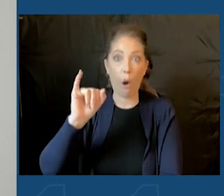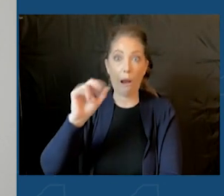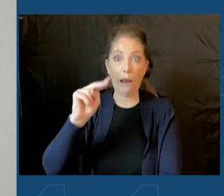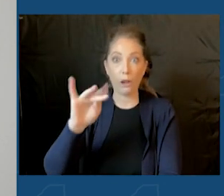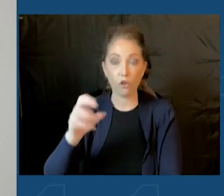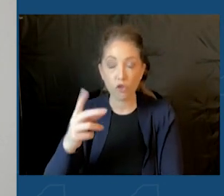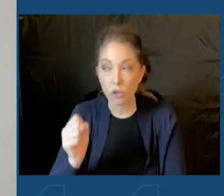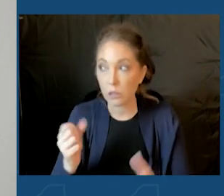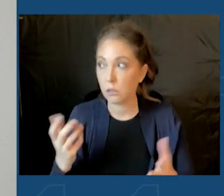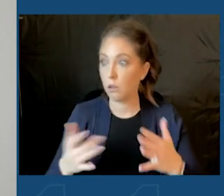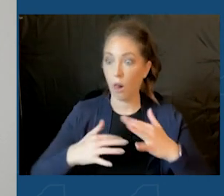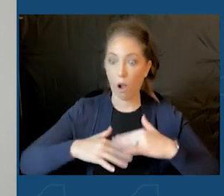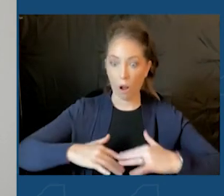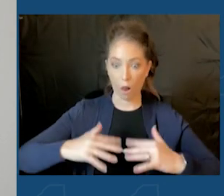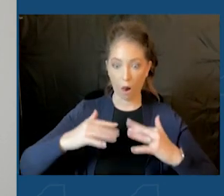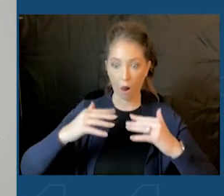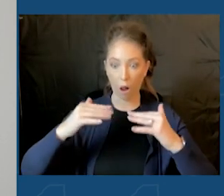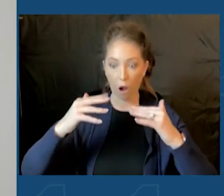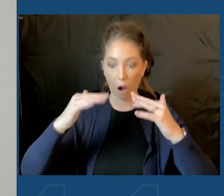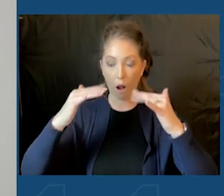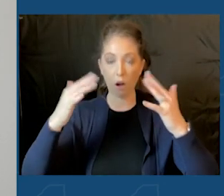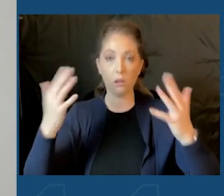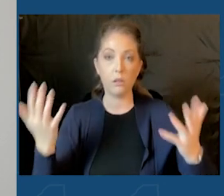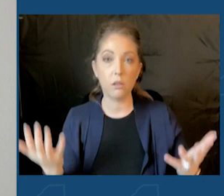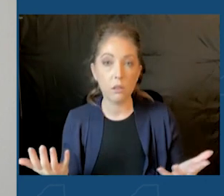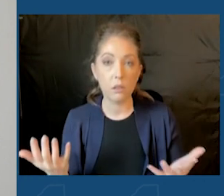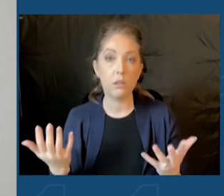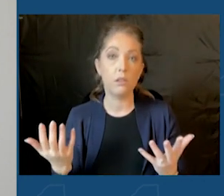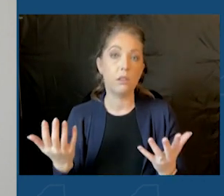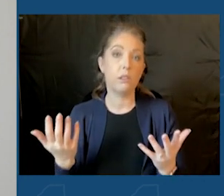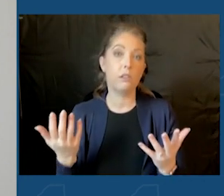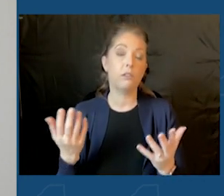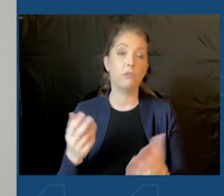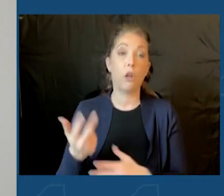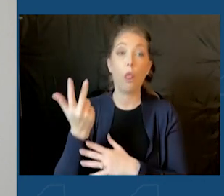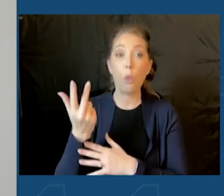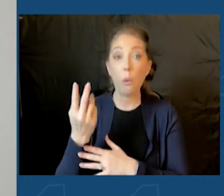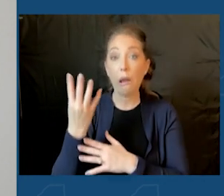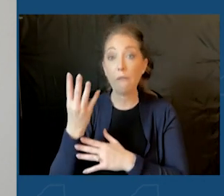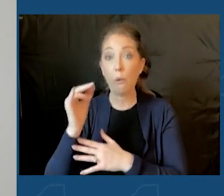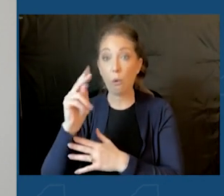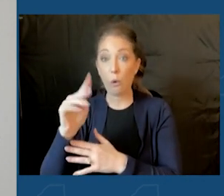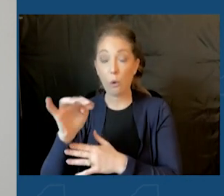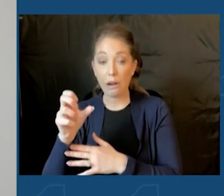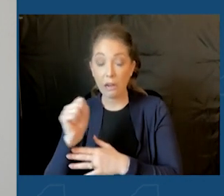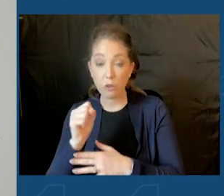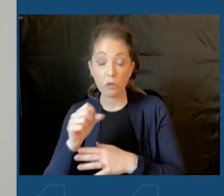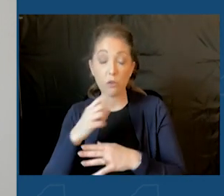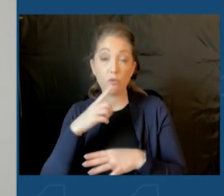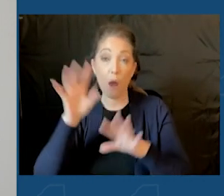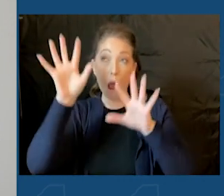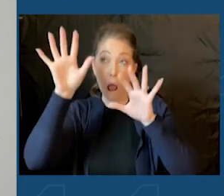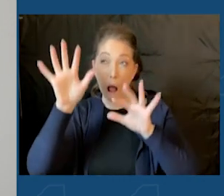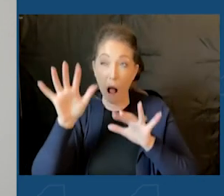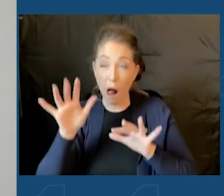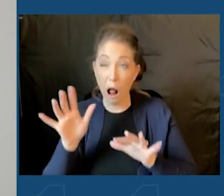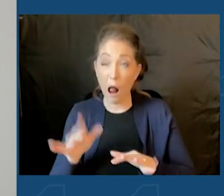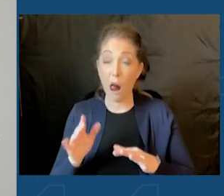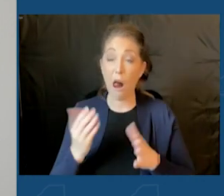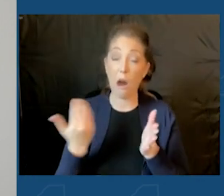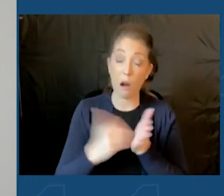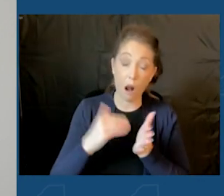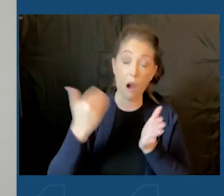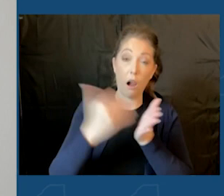alone 3 or 4 inches of rain repeatedly across the state within a year. And we've seen